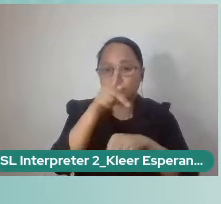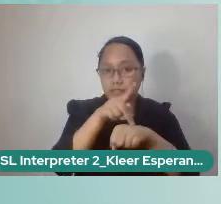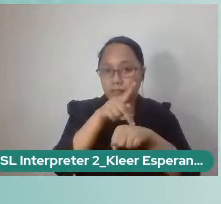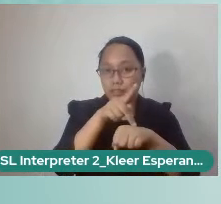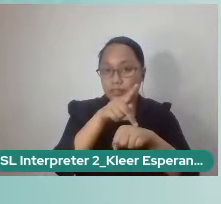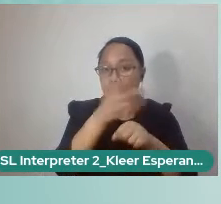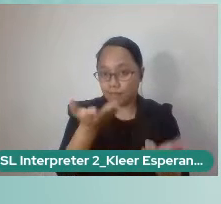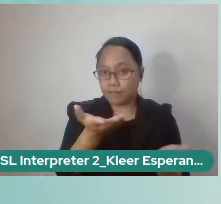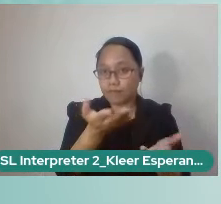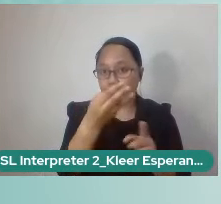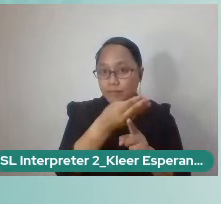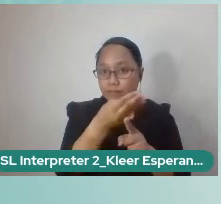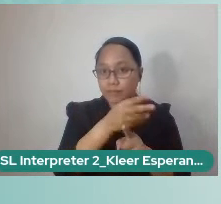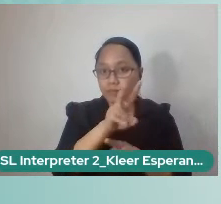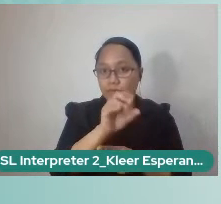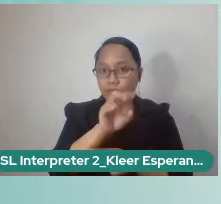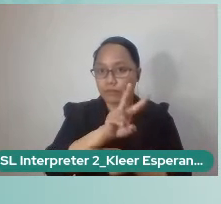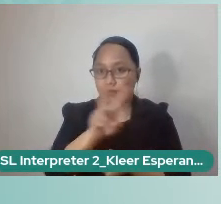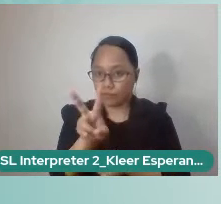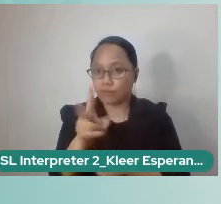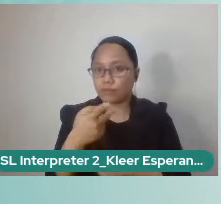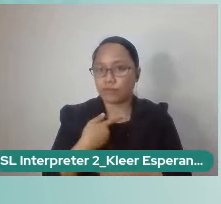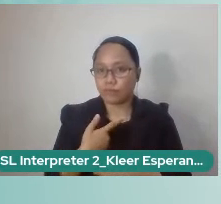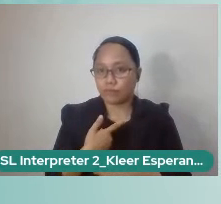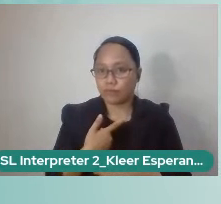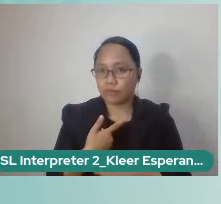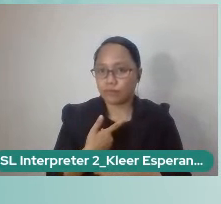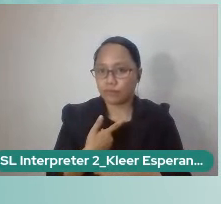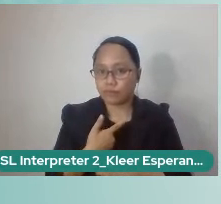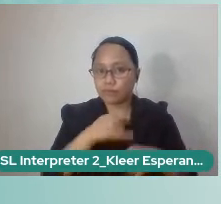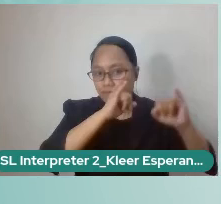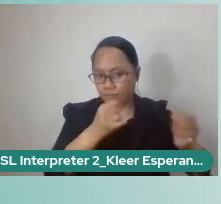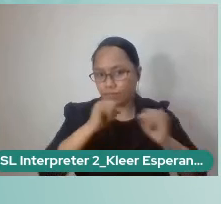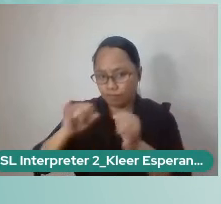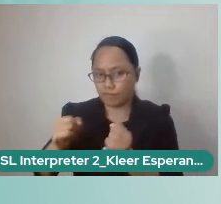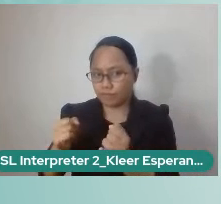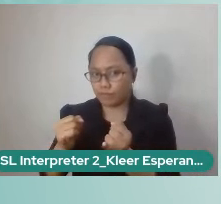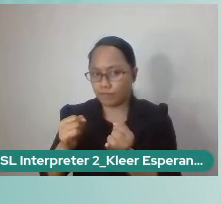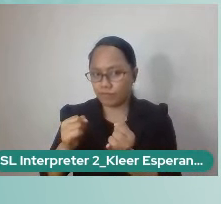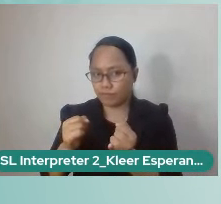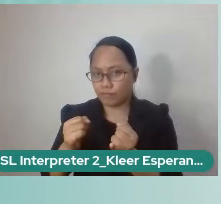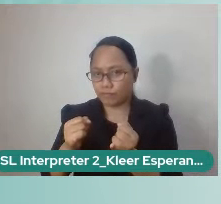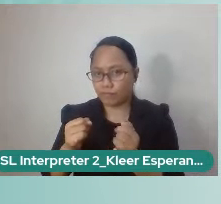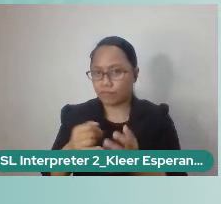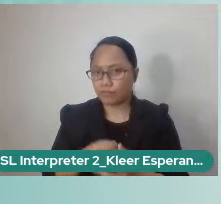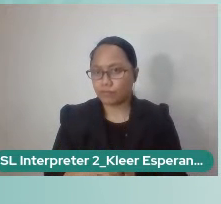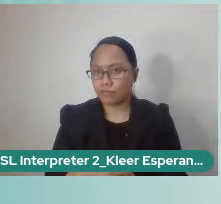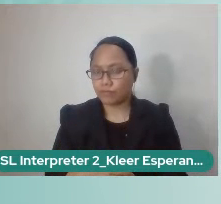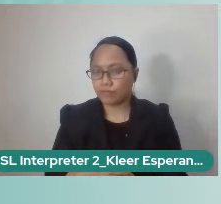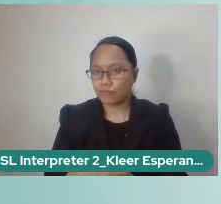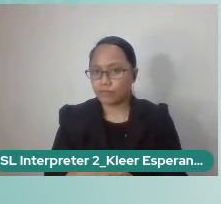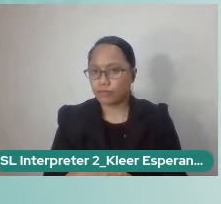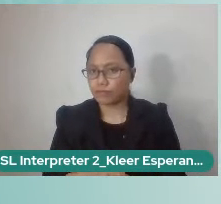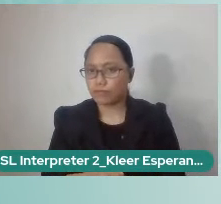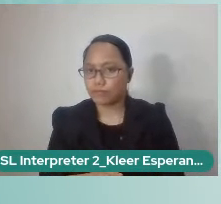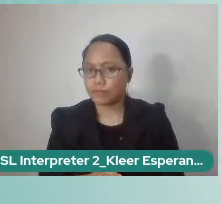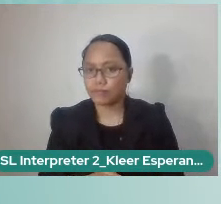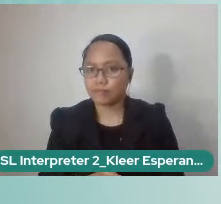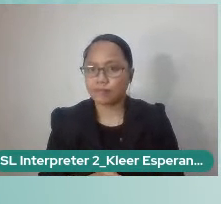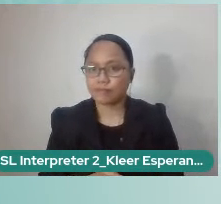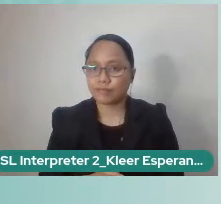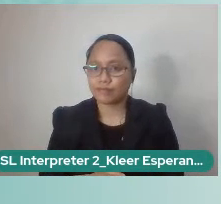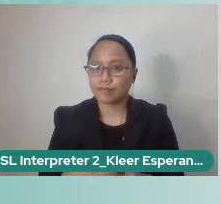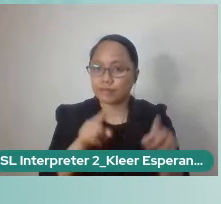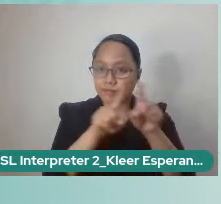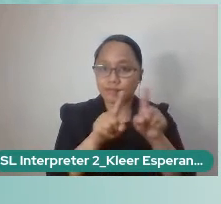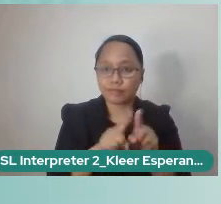health education. We had individual counseling, they register, and they managed